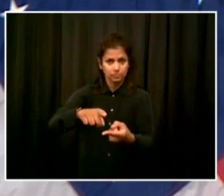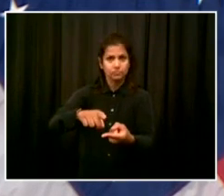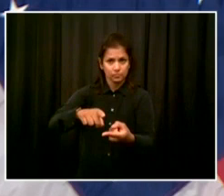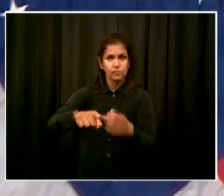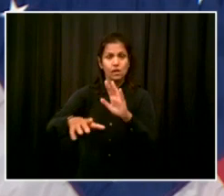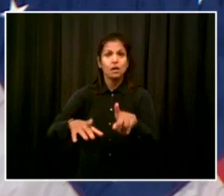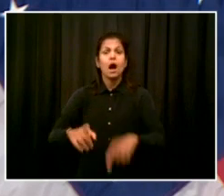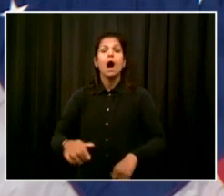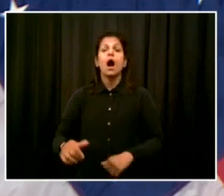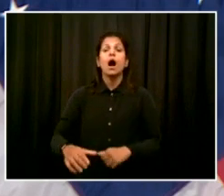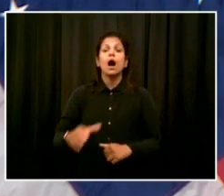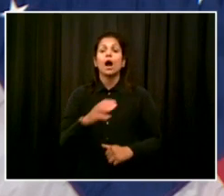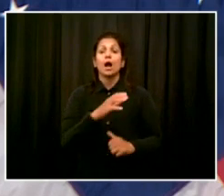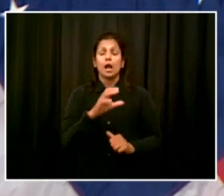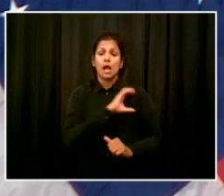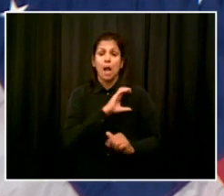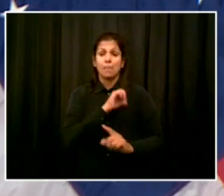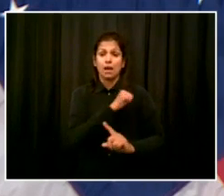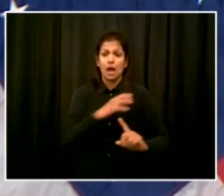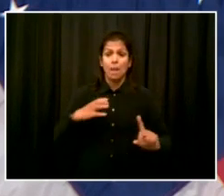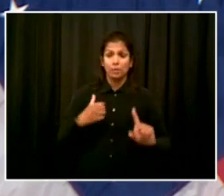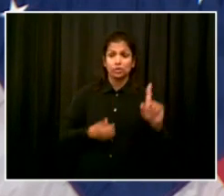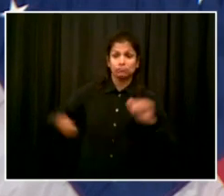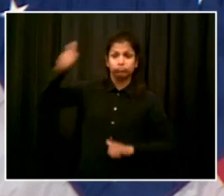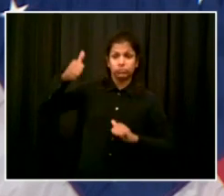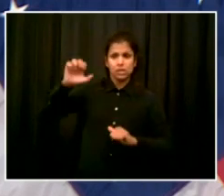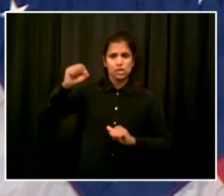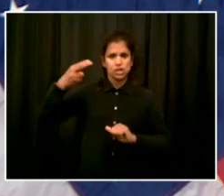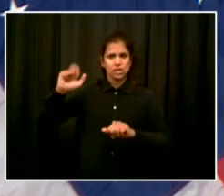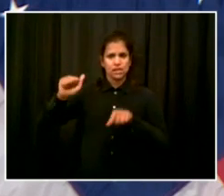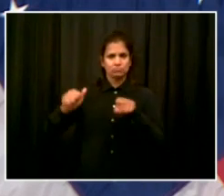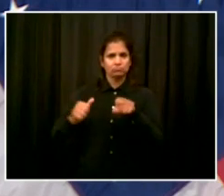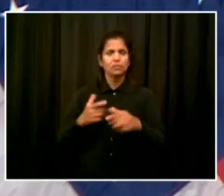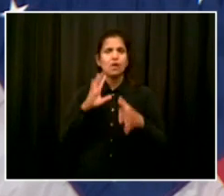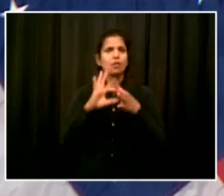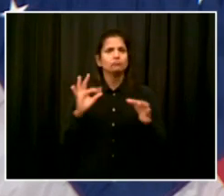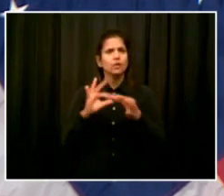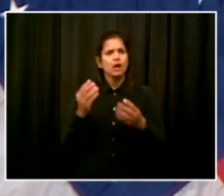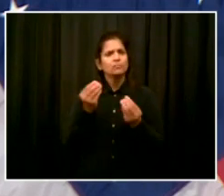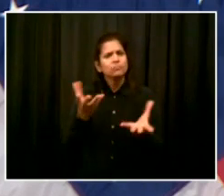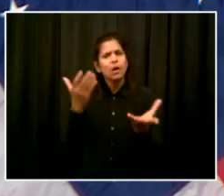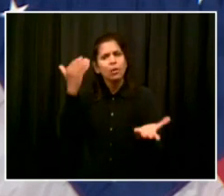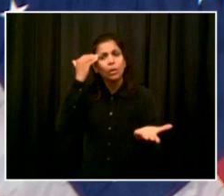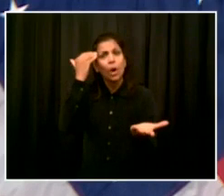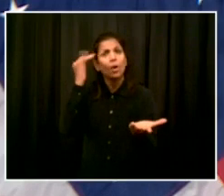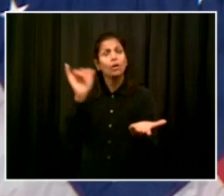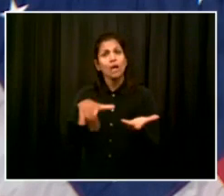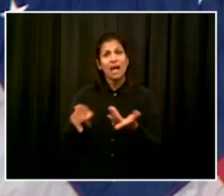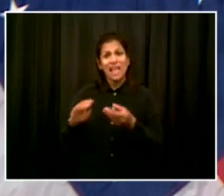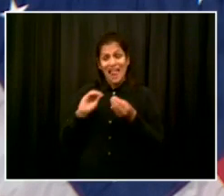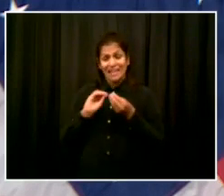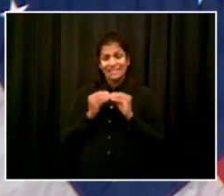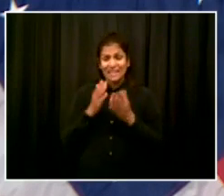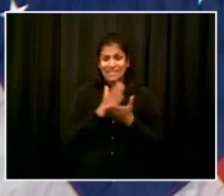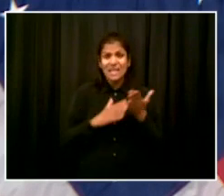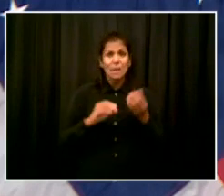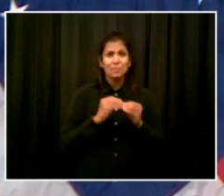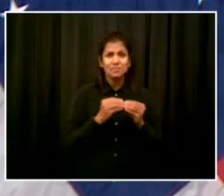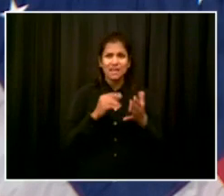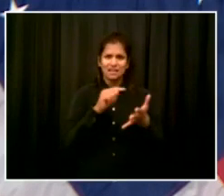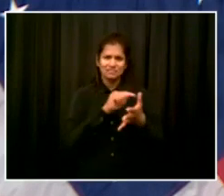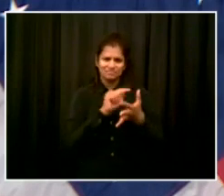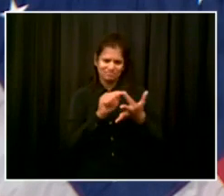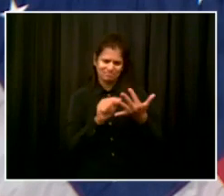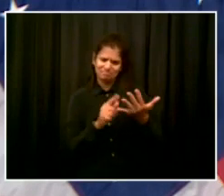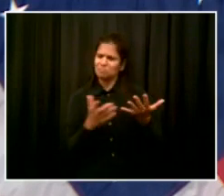But to be truthful, then in some circumstances, I am concerned. What the New Yorkers need to know